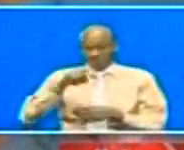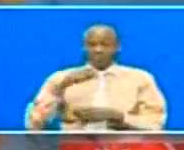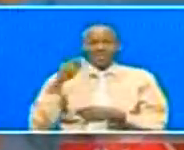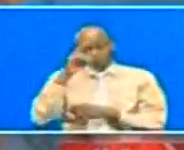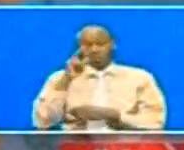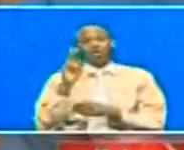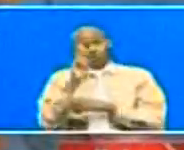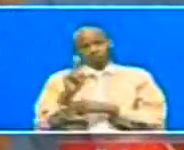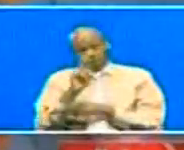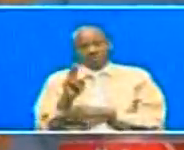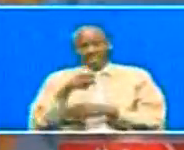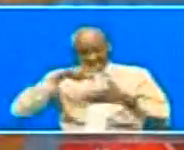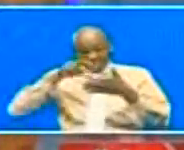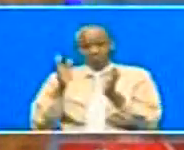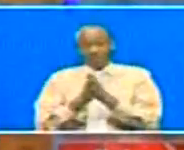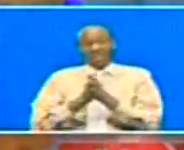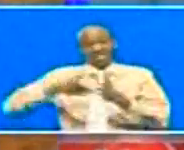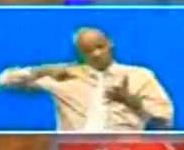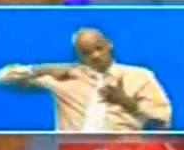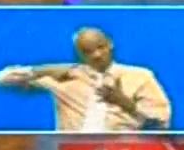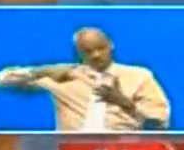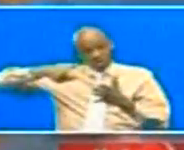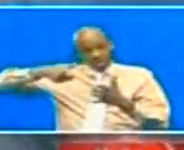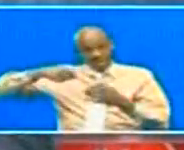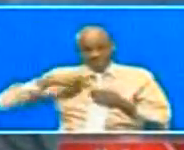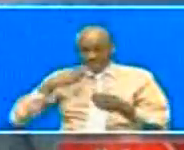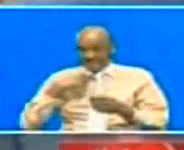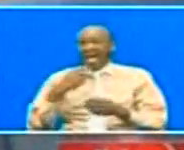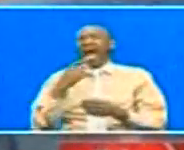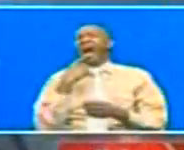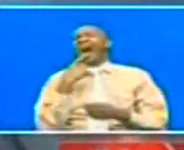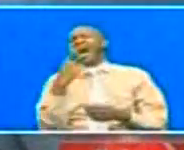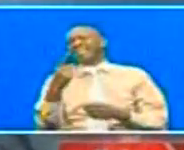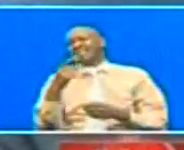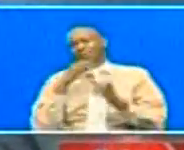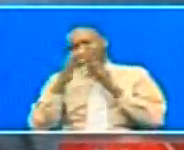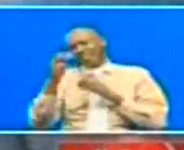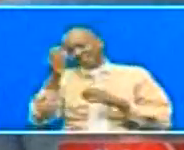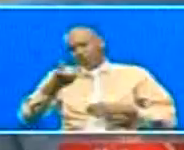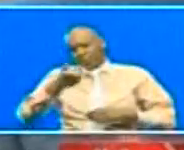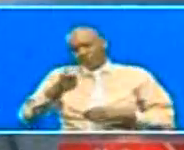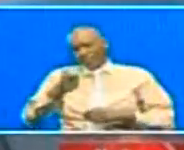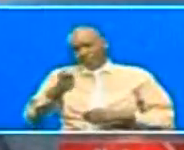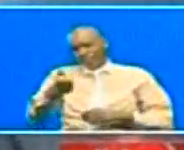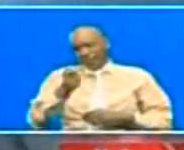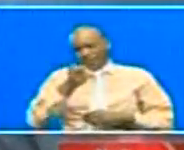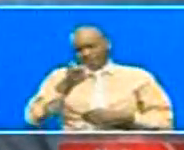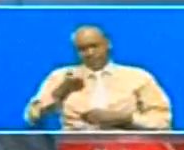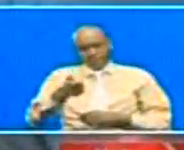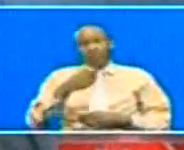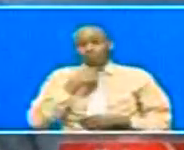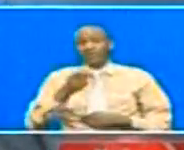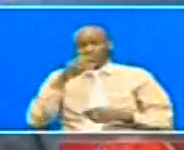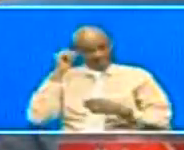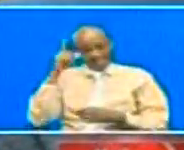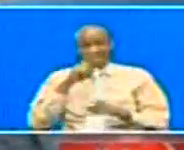light, with a torch. If you are about 100 meters away in the dark, I can communicate. If you understand my